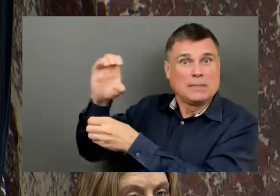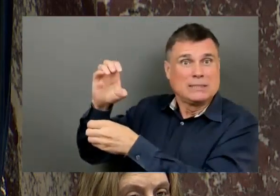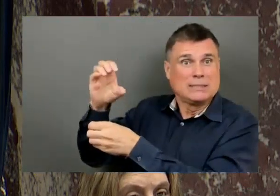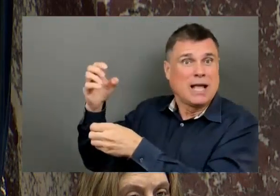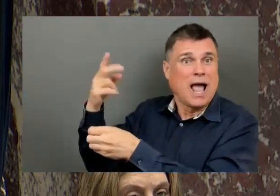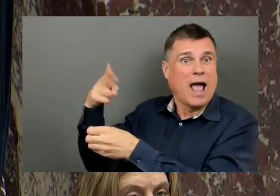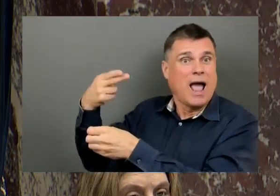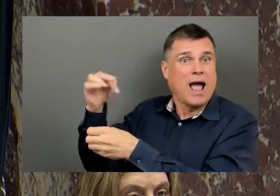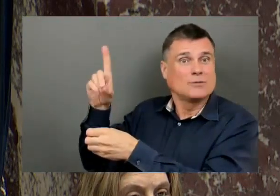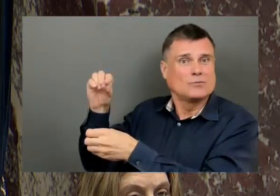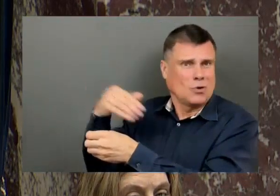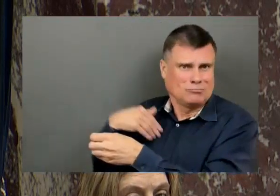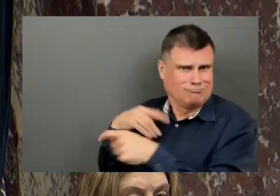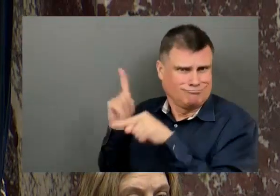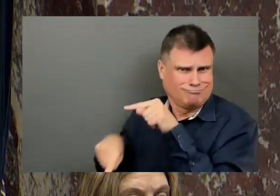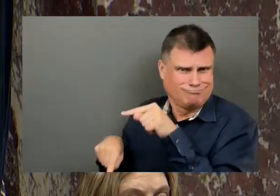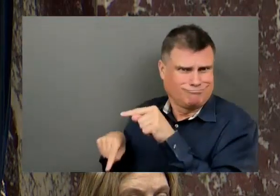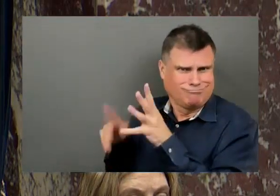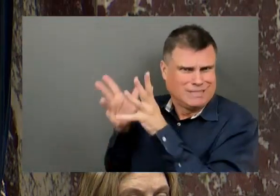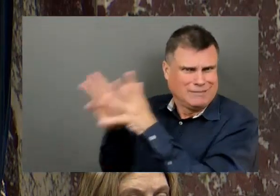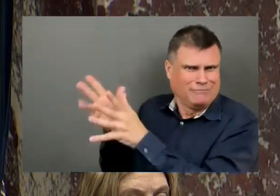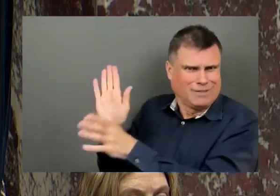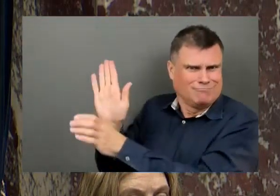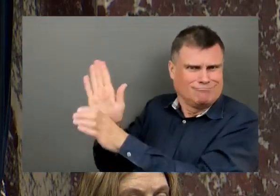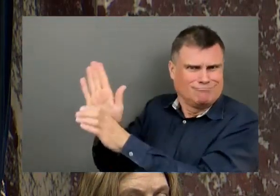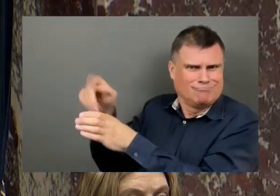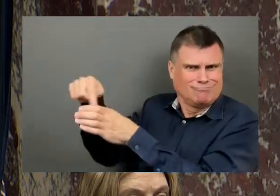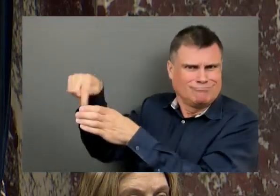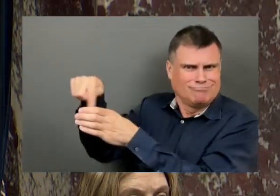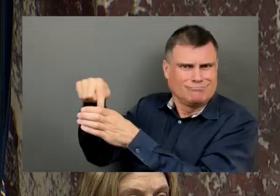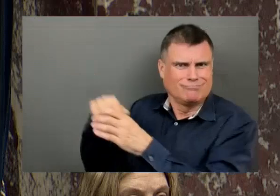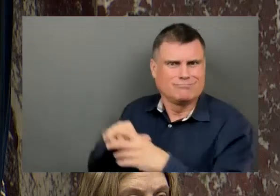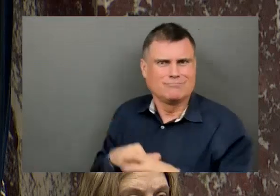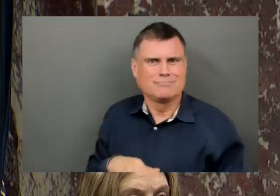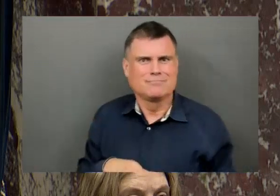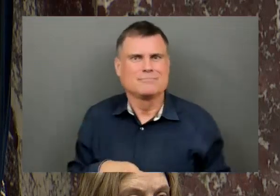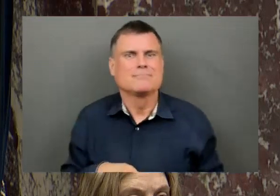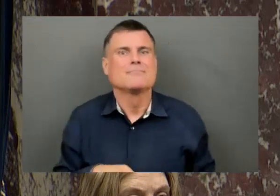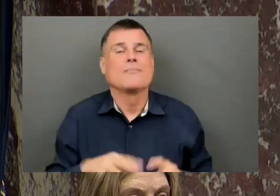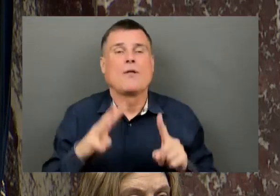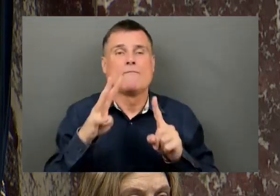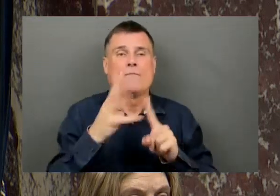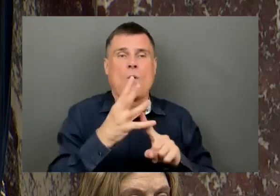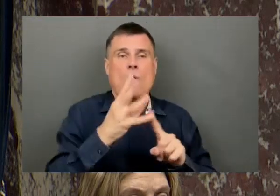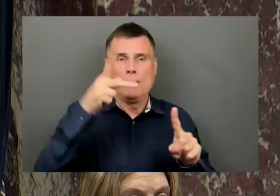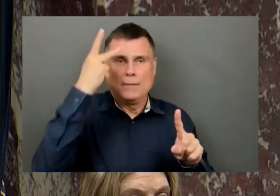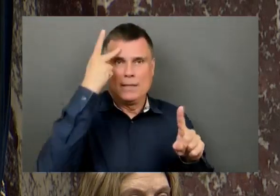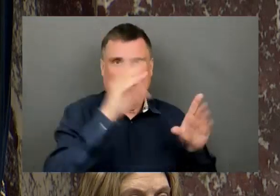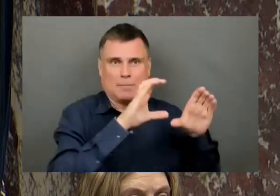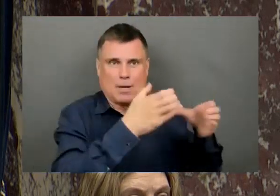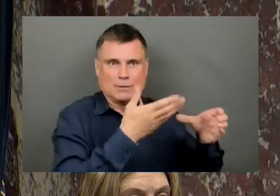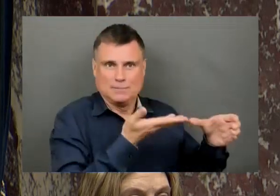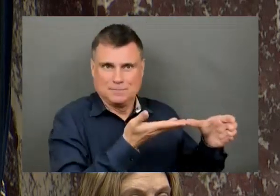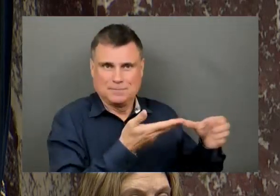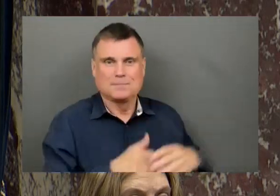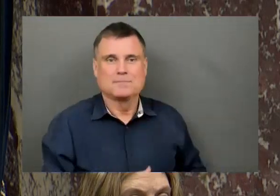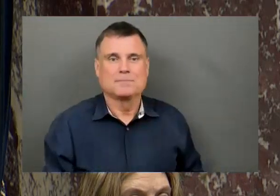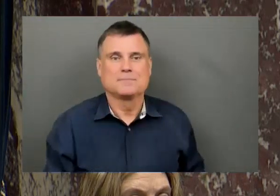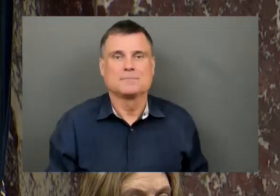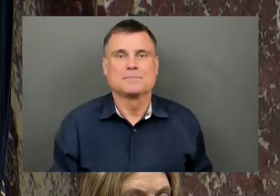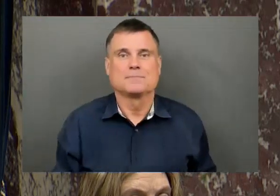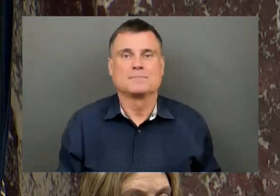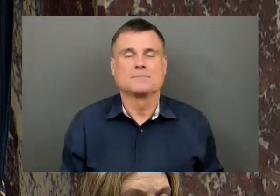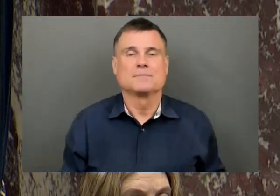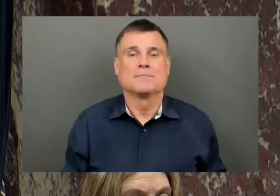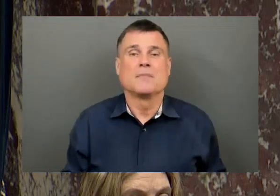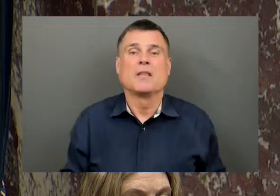is a lawyer, drafted a 26-page legal brief on anti-Semitism and anti-Jewish hate, which has occurred during recent